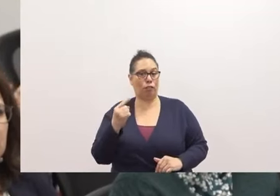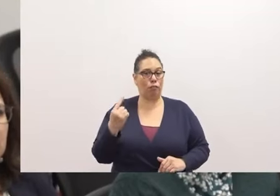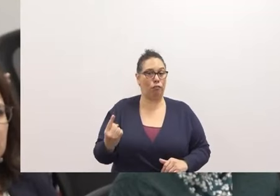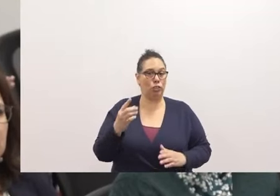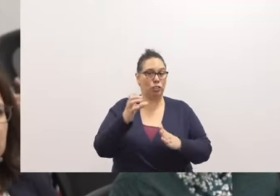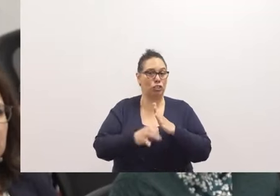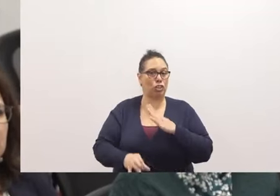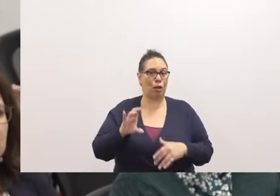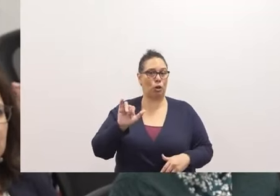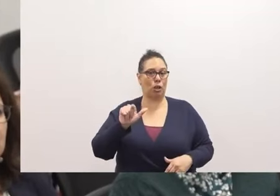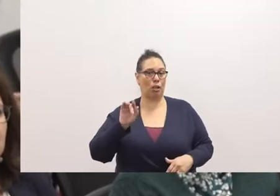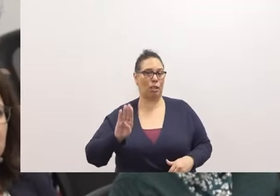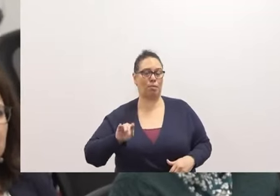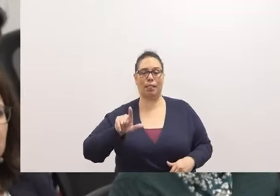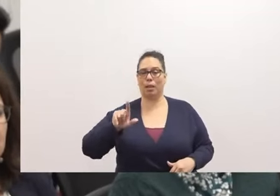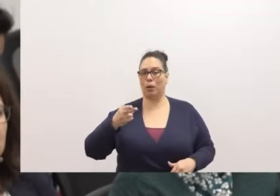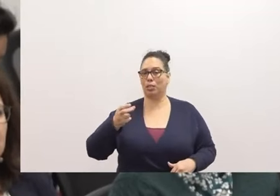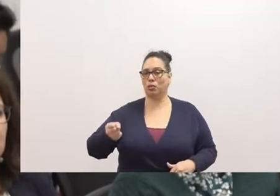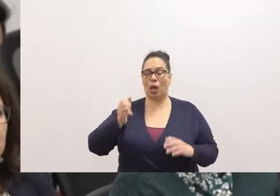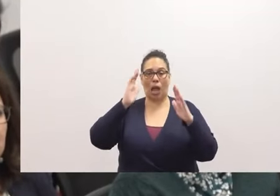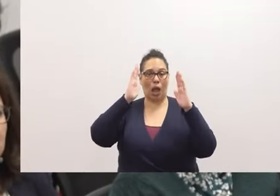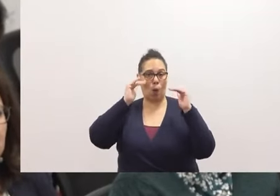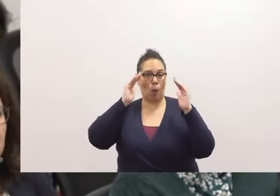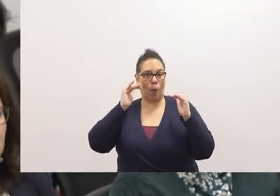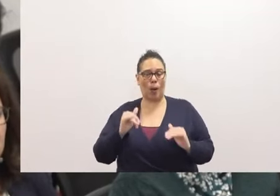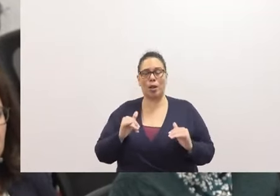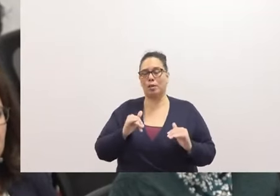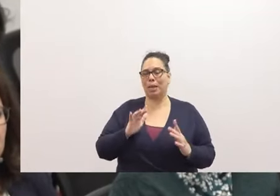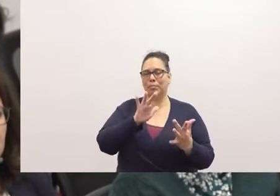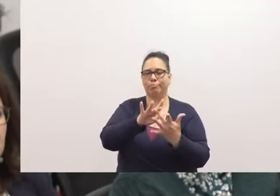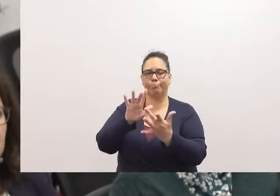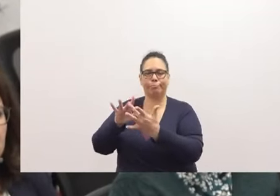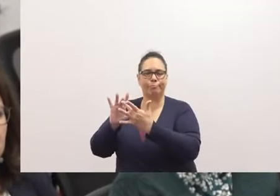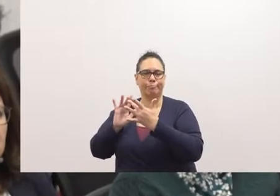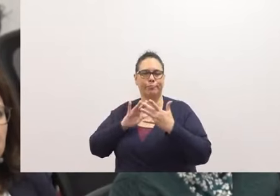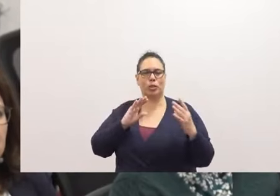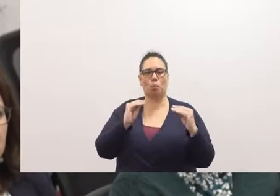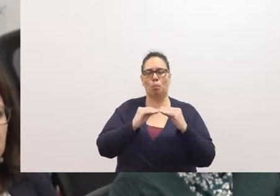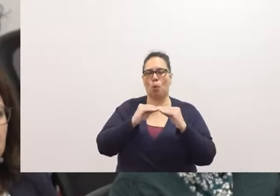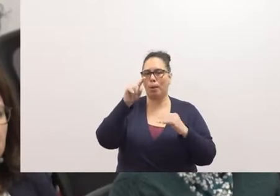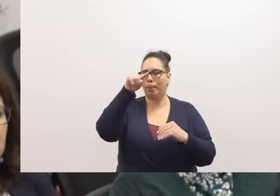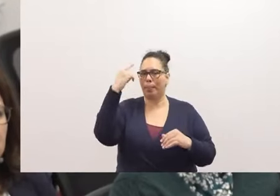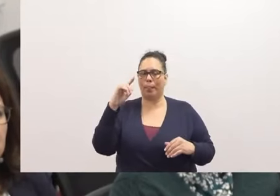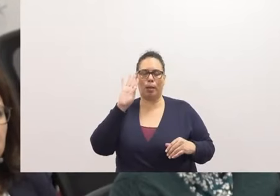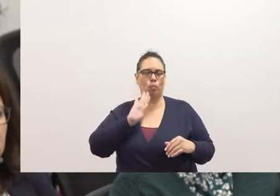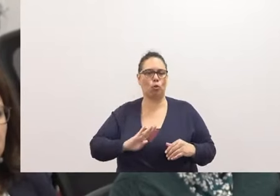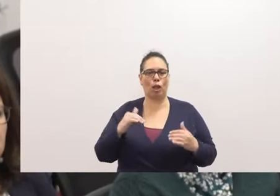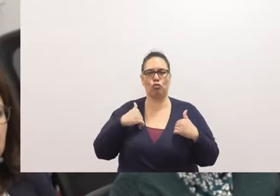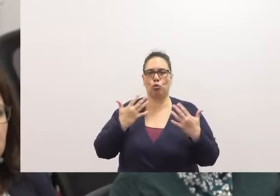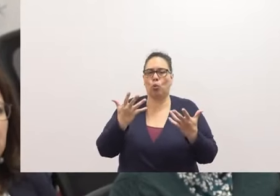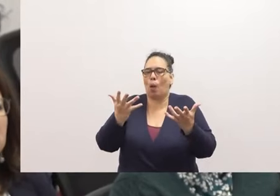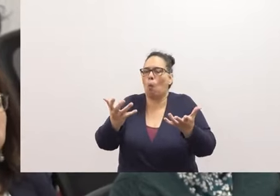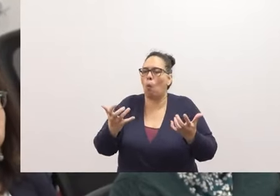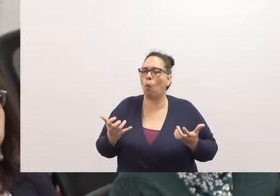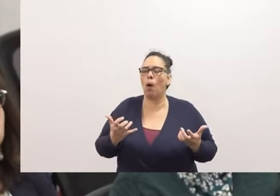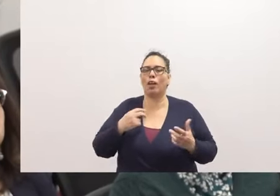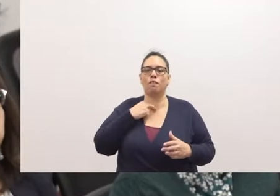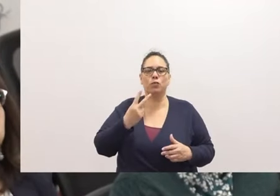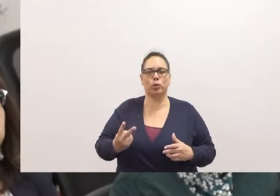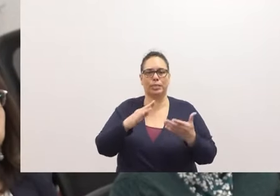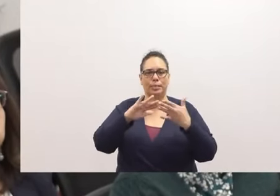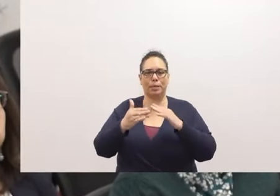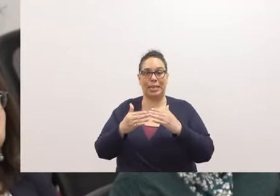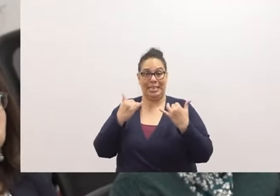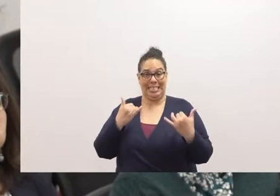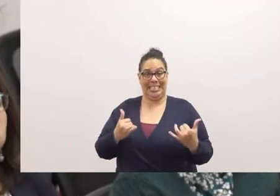High School in hopes of reaching more marginalized Black and brown youth that wanted to have a voice in their community. And today, the